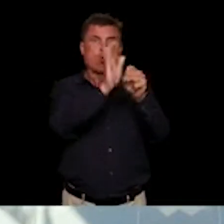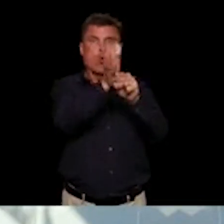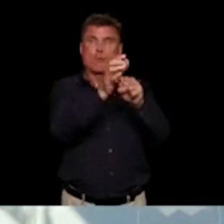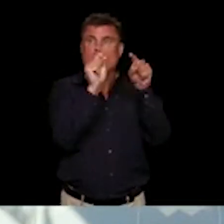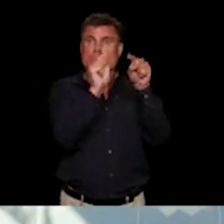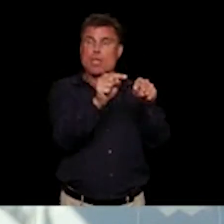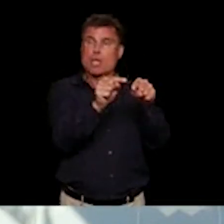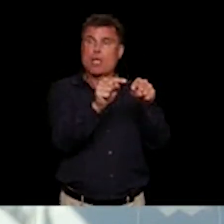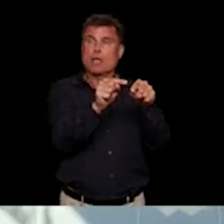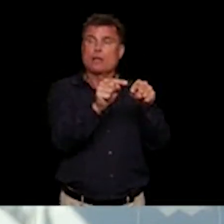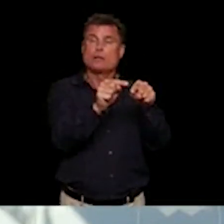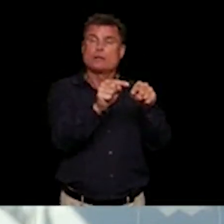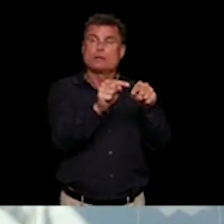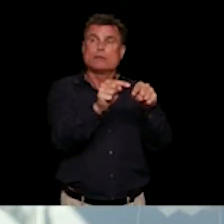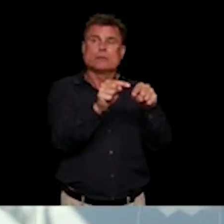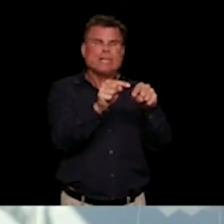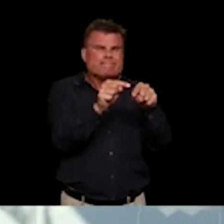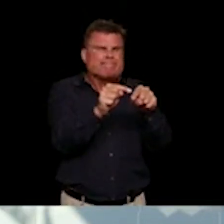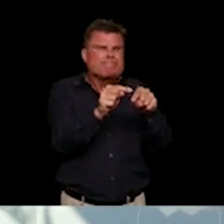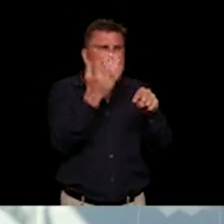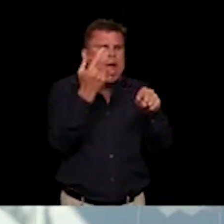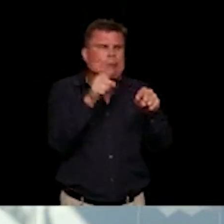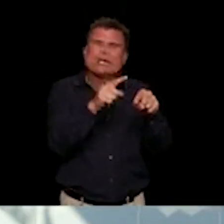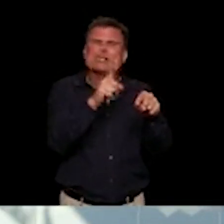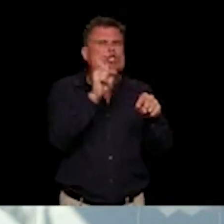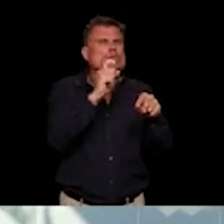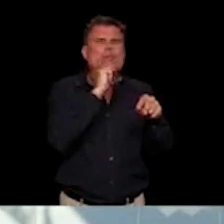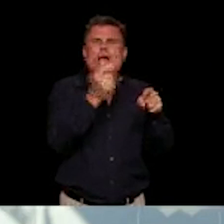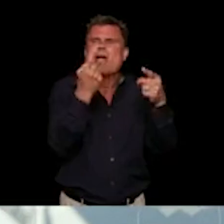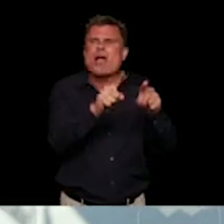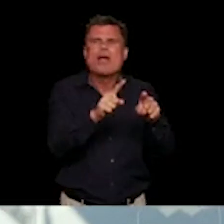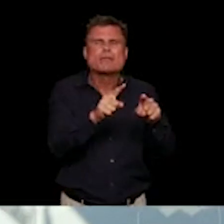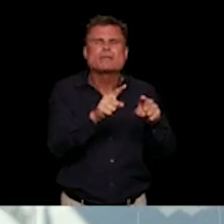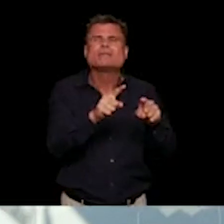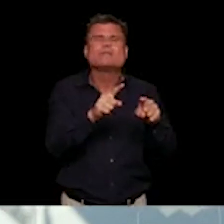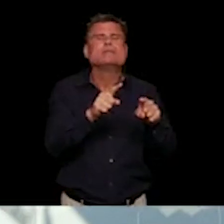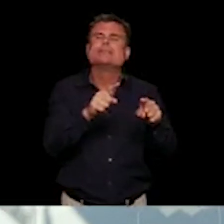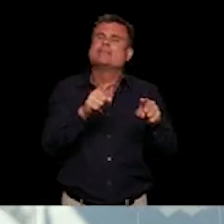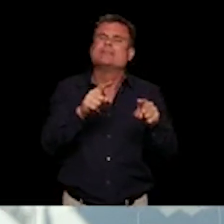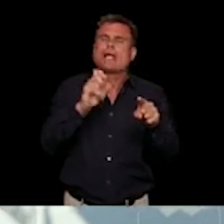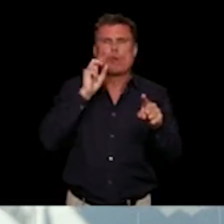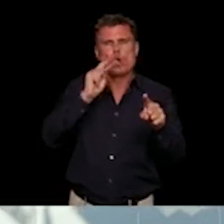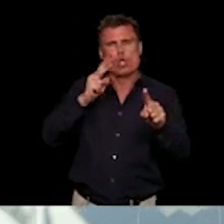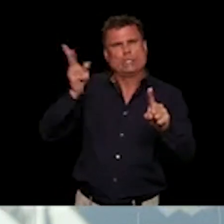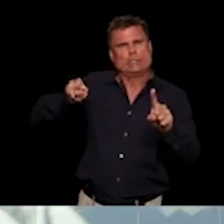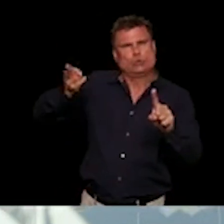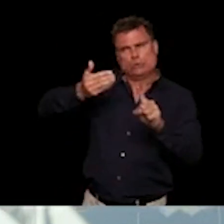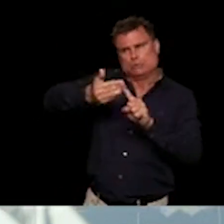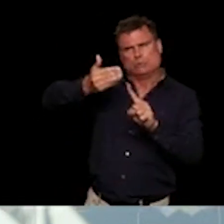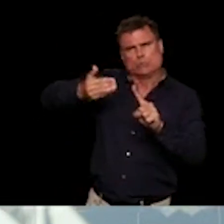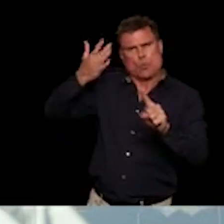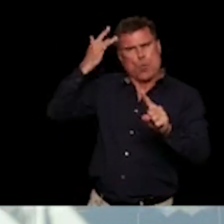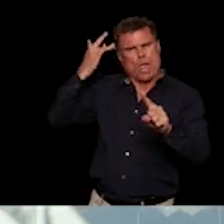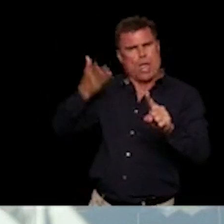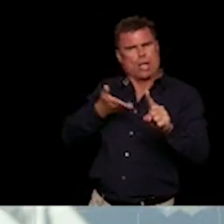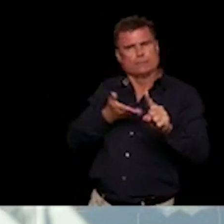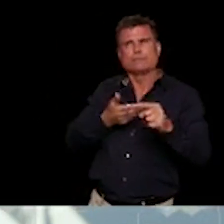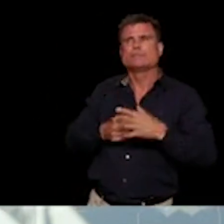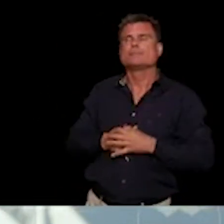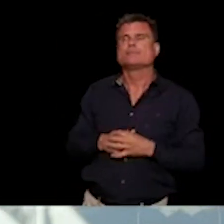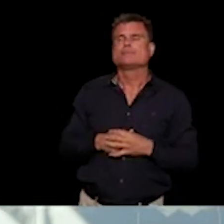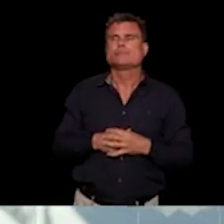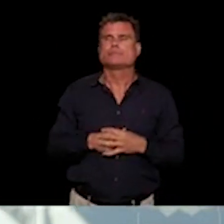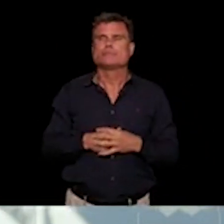in a blueberry processing plant in Abbotsford. And that requires a different kind of effort, just as